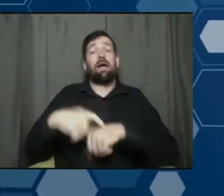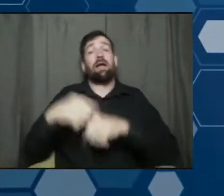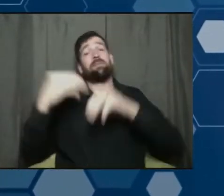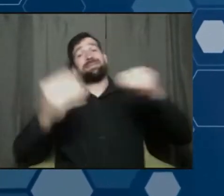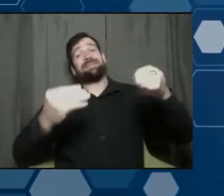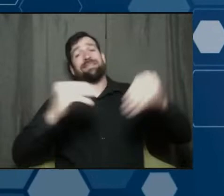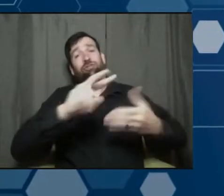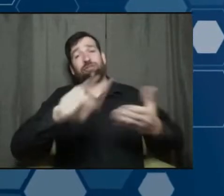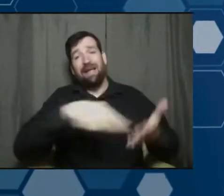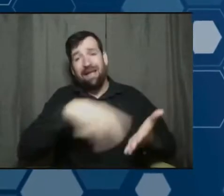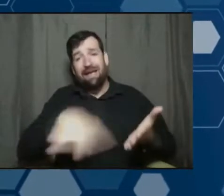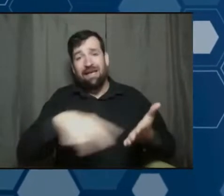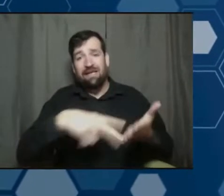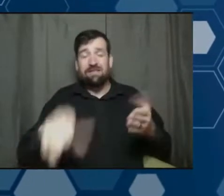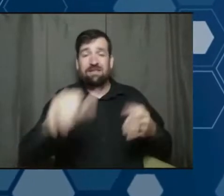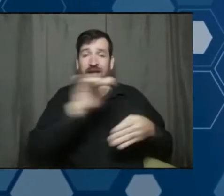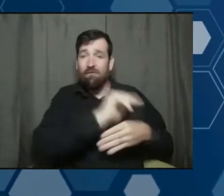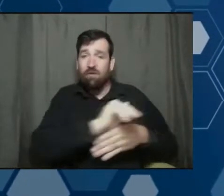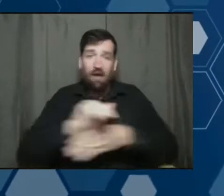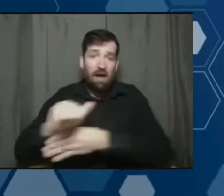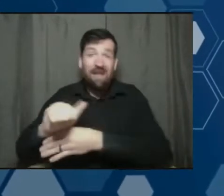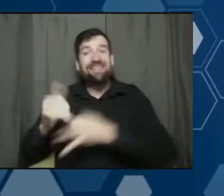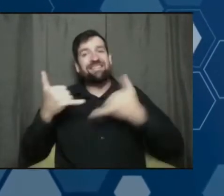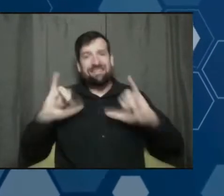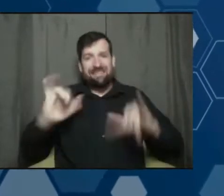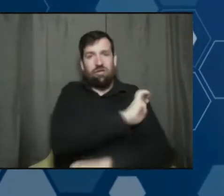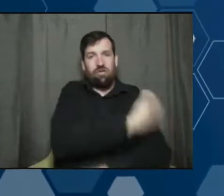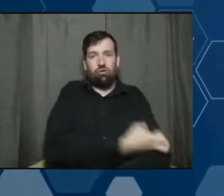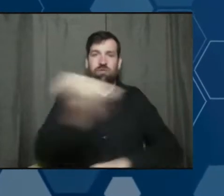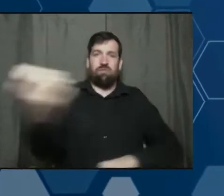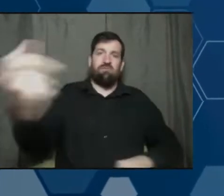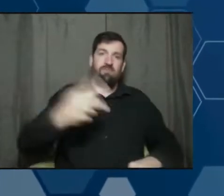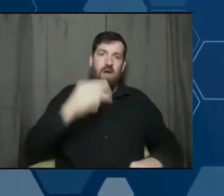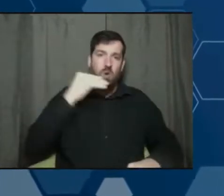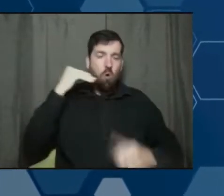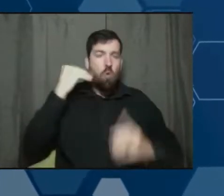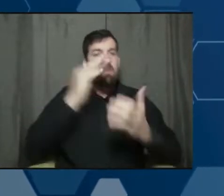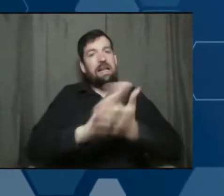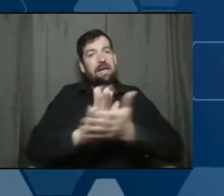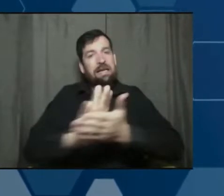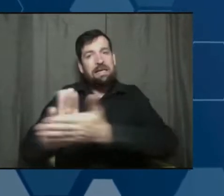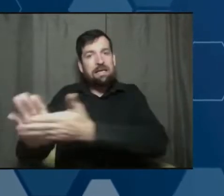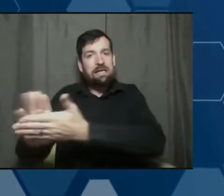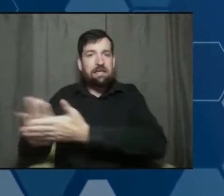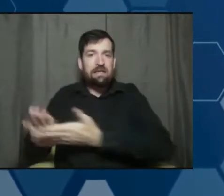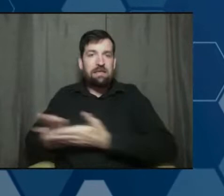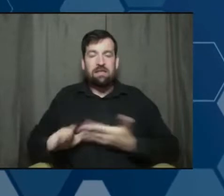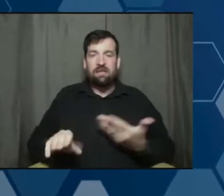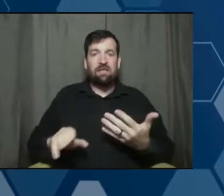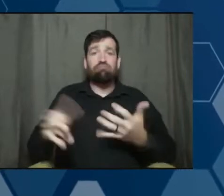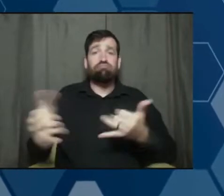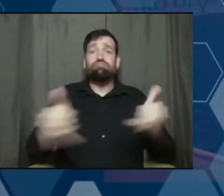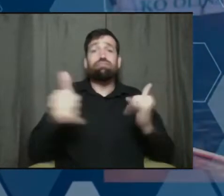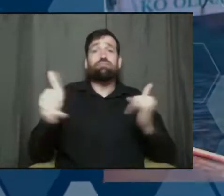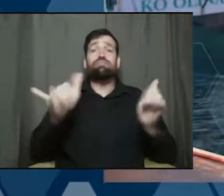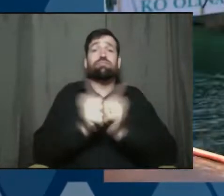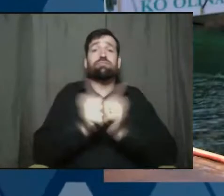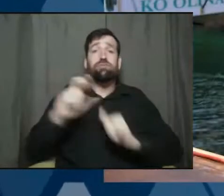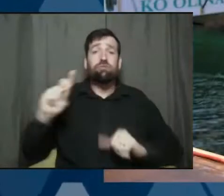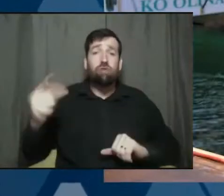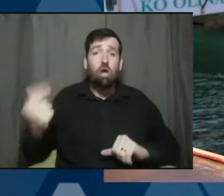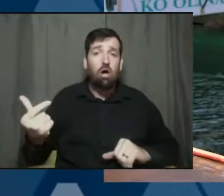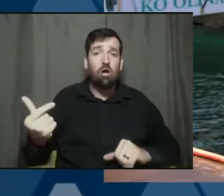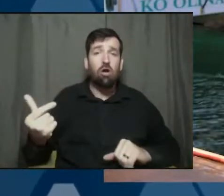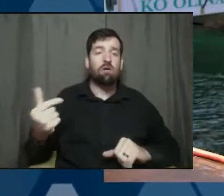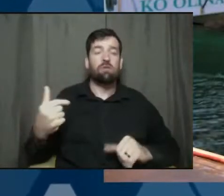4 hours every night and still have energy to come home and clean the house and play with our dog. And it's a